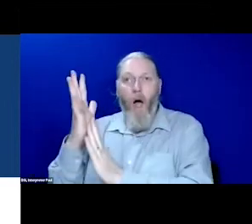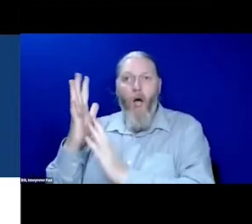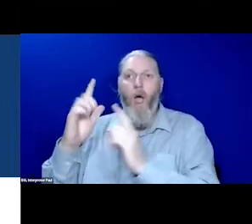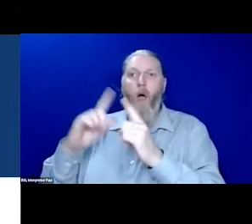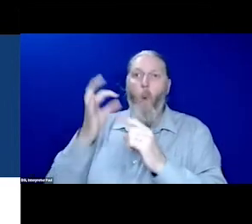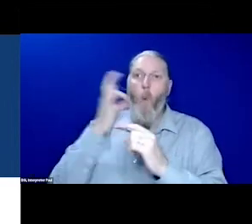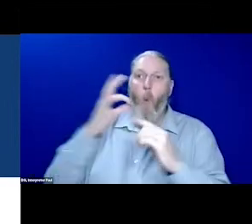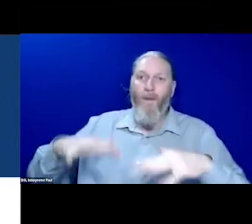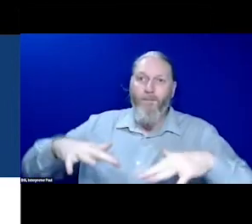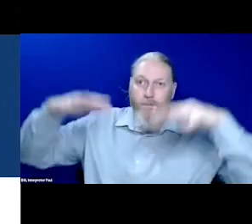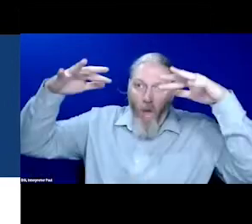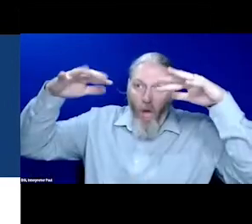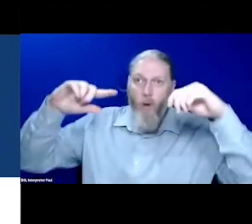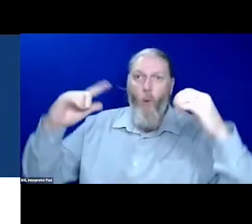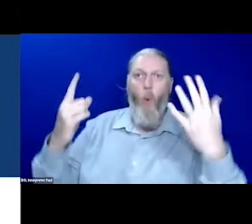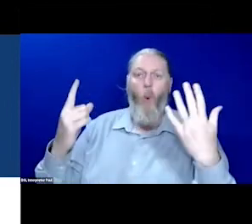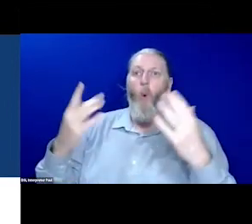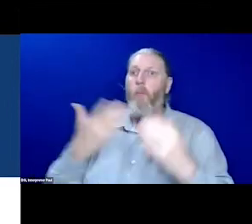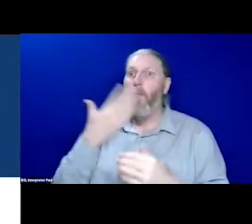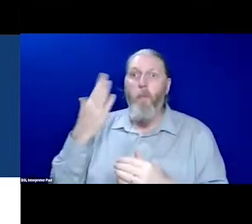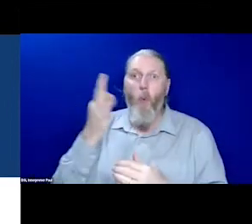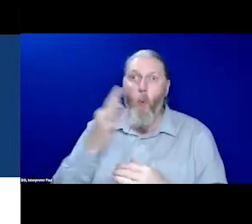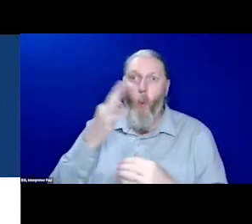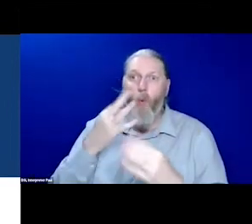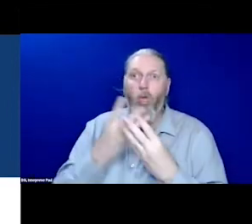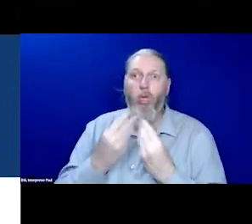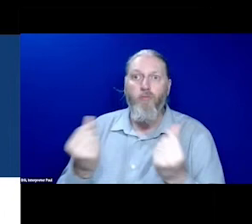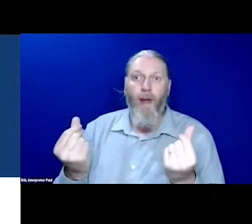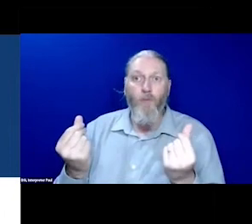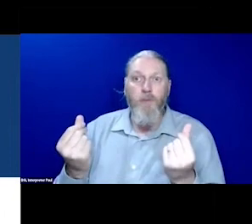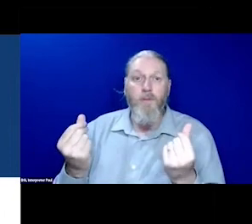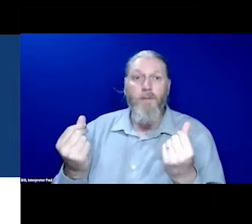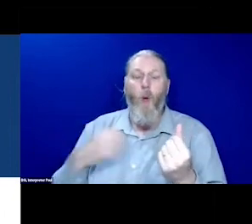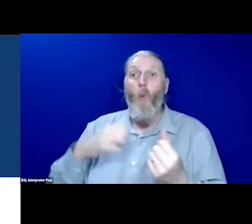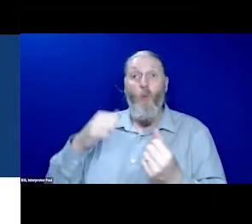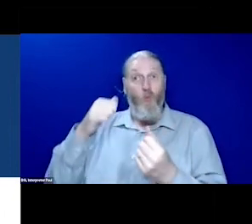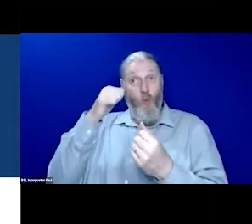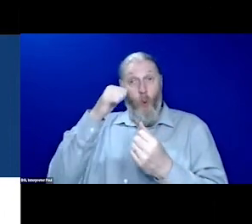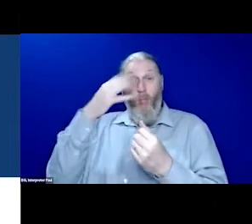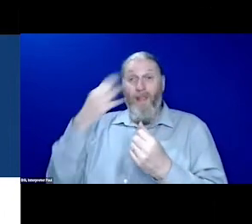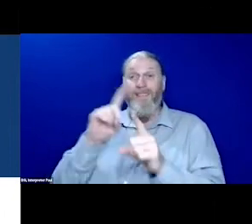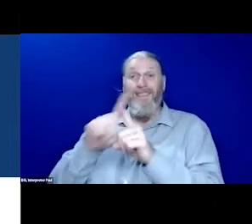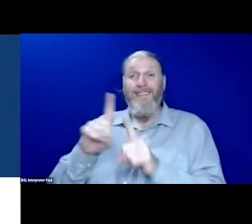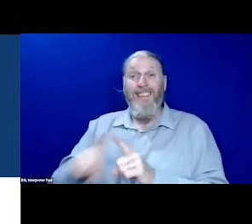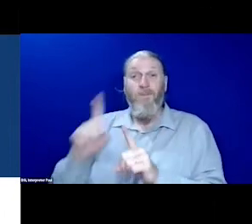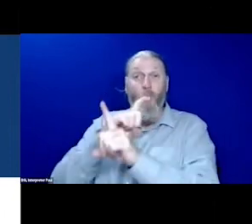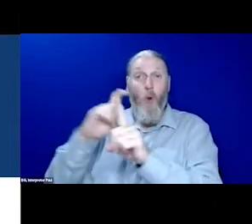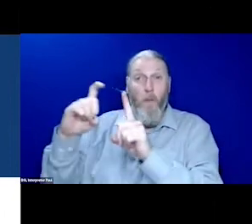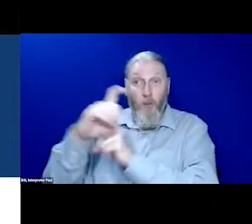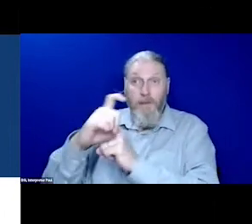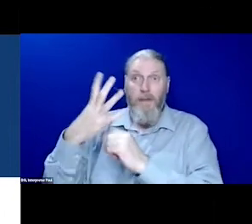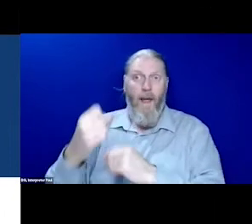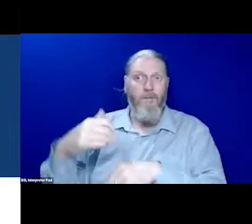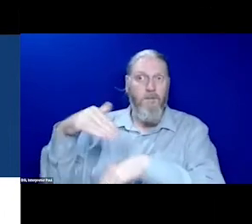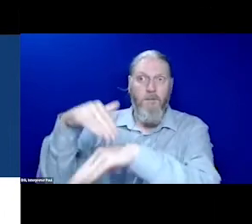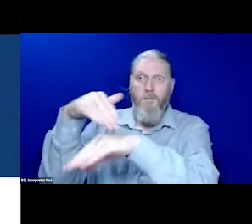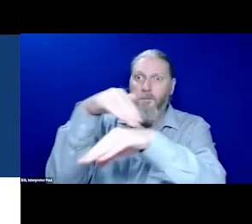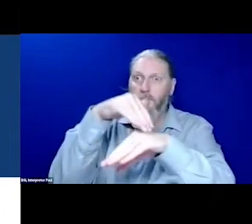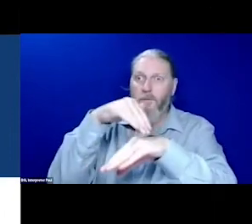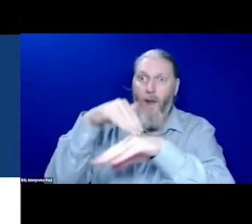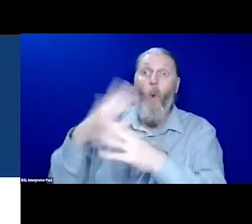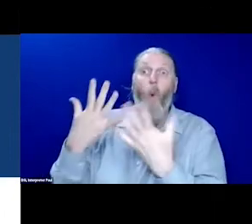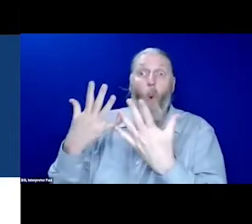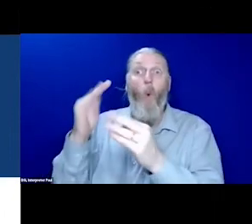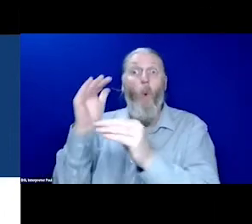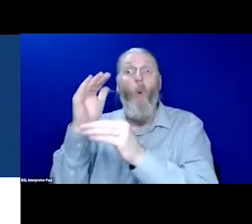what this means is that there's a variety of impacts that global communities are experiencing, expected to experience. We've looked